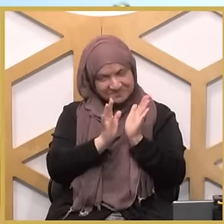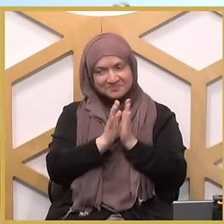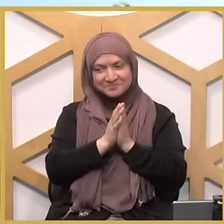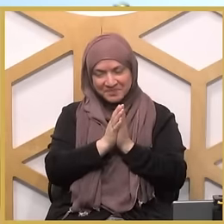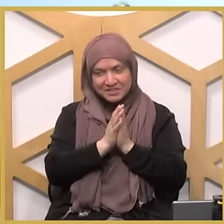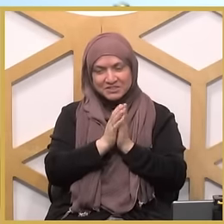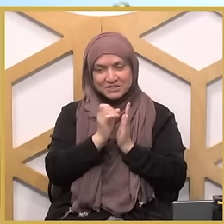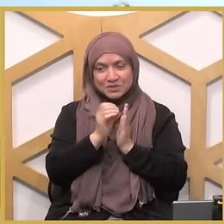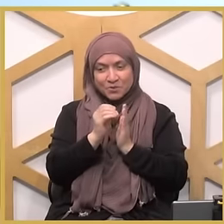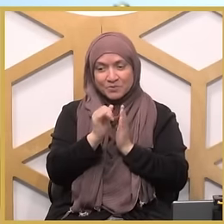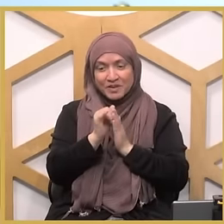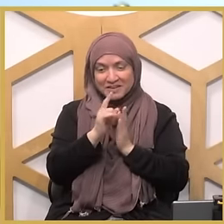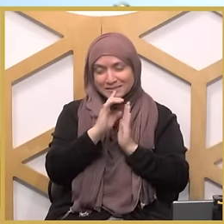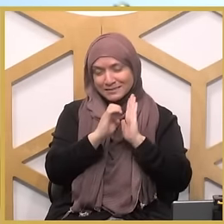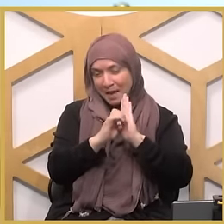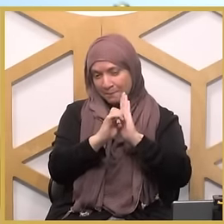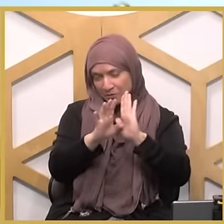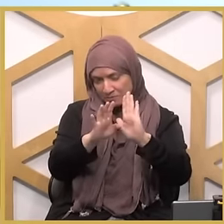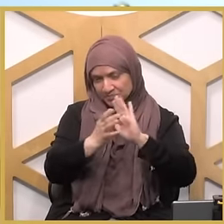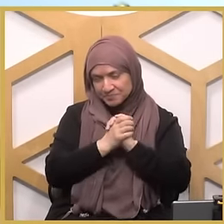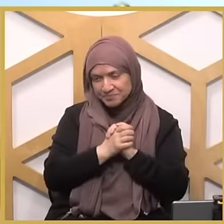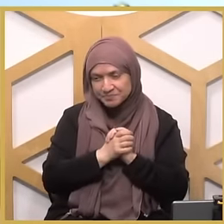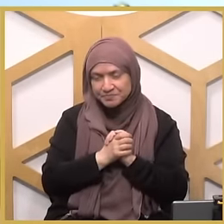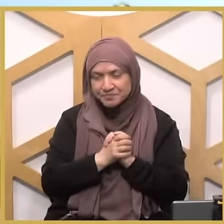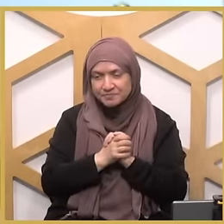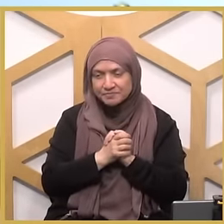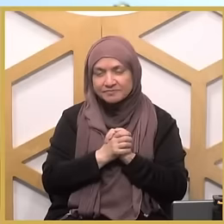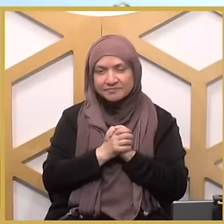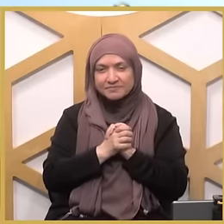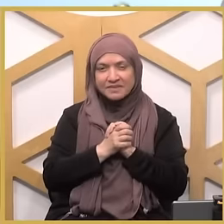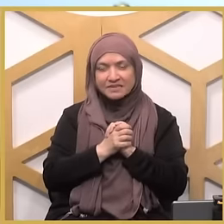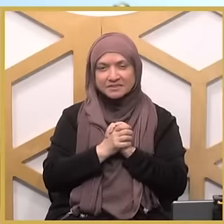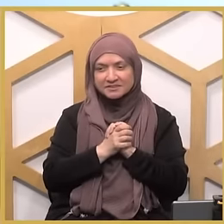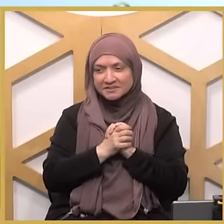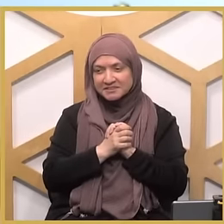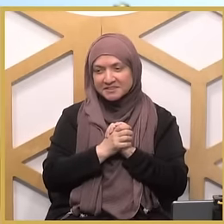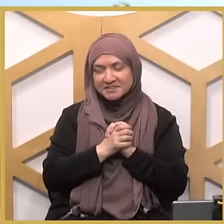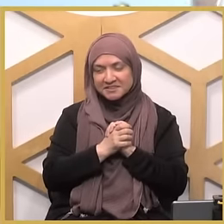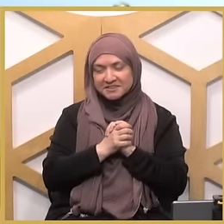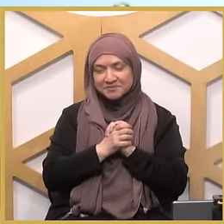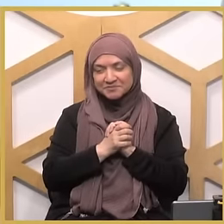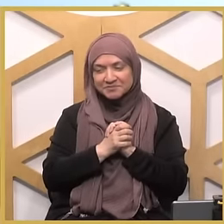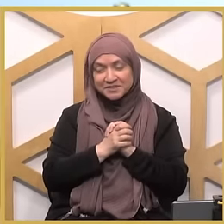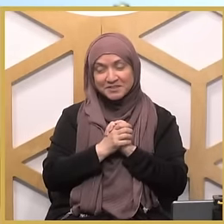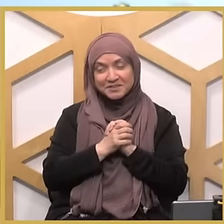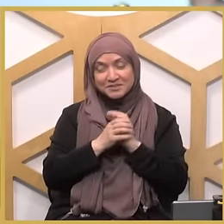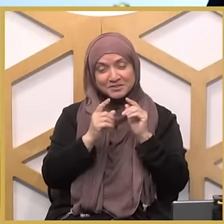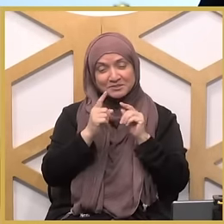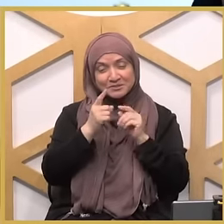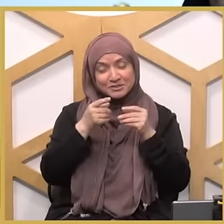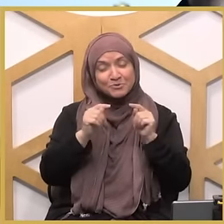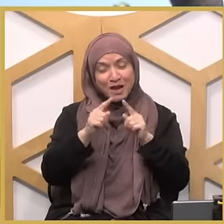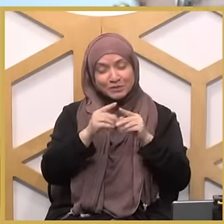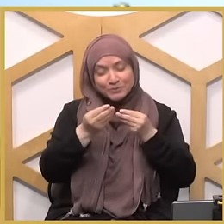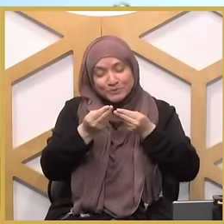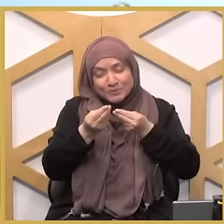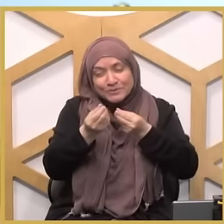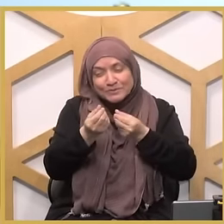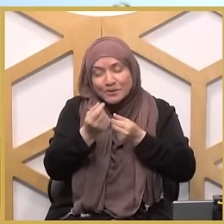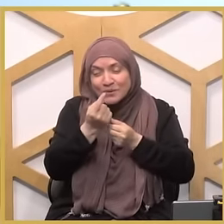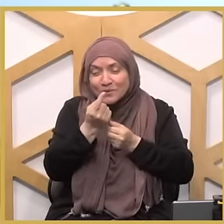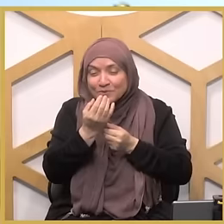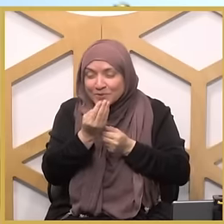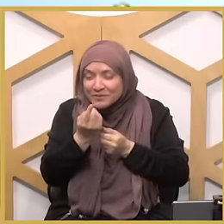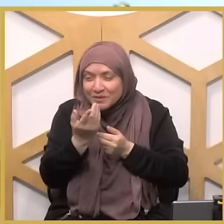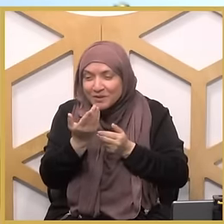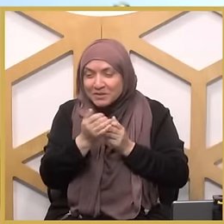basically. You know, so you were trying to cure one thing, but you're gonna have a heart attack, get cancer, liver disease, and die within